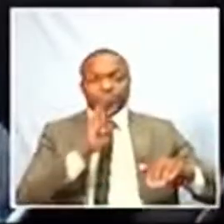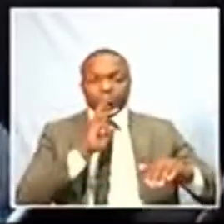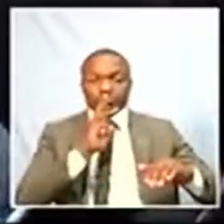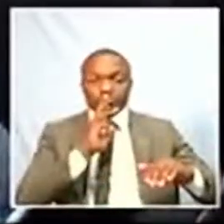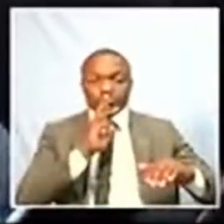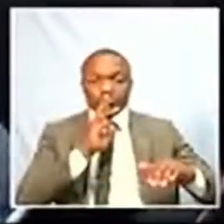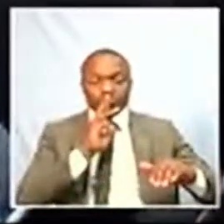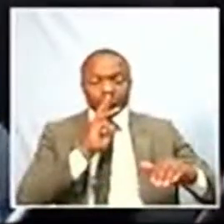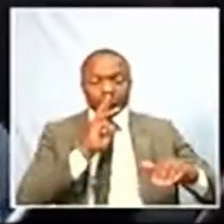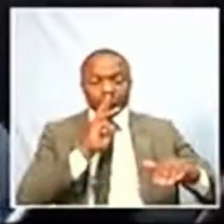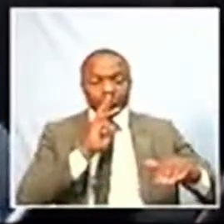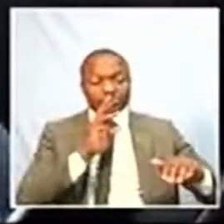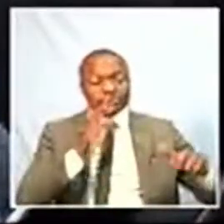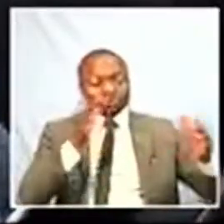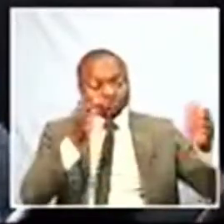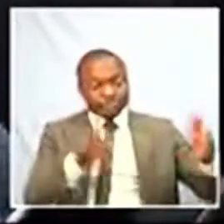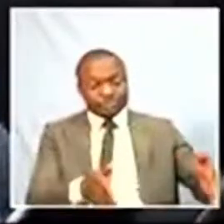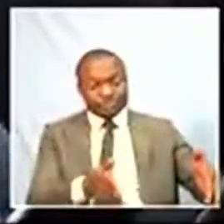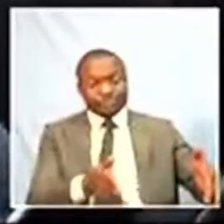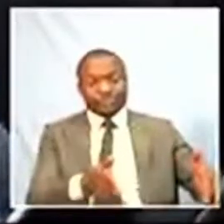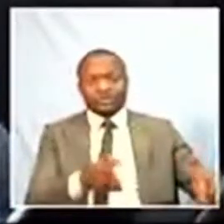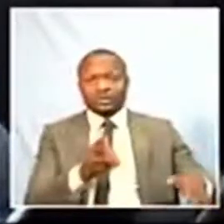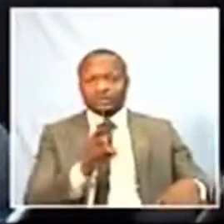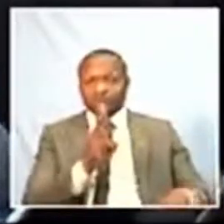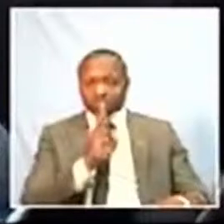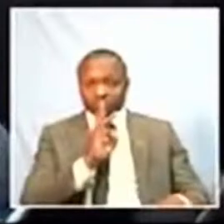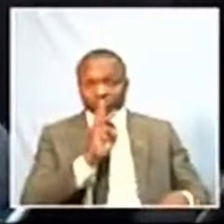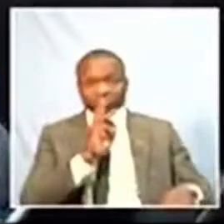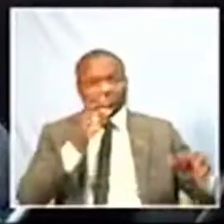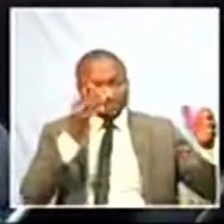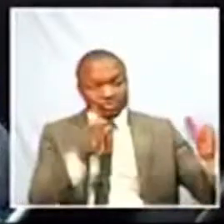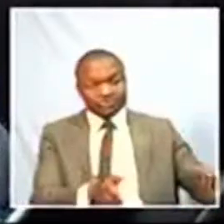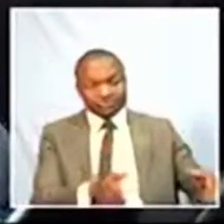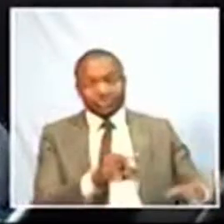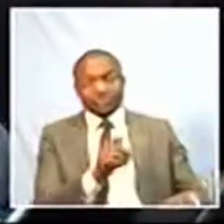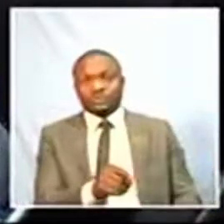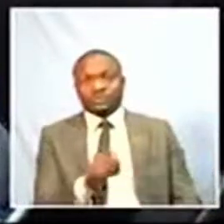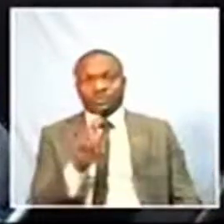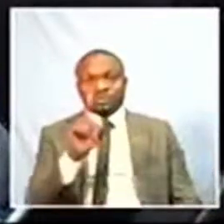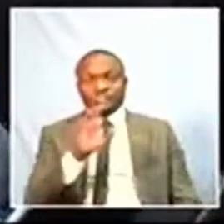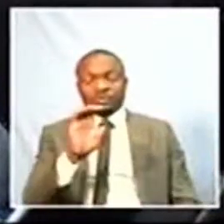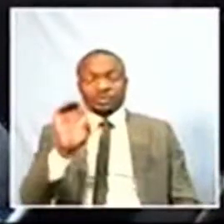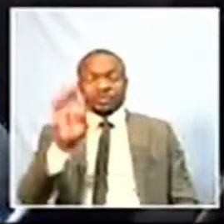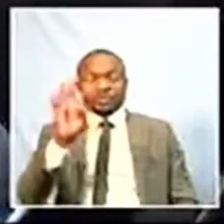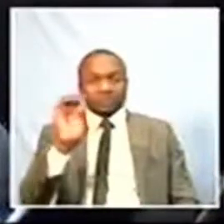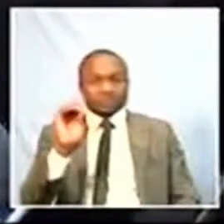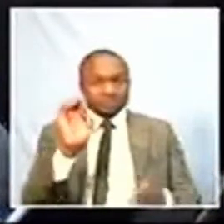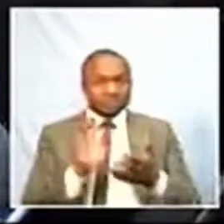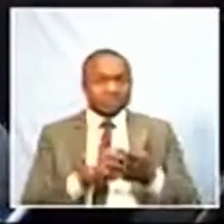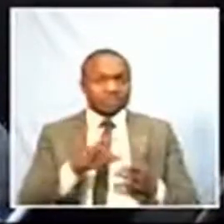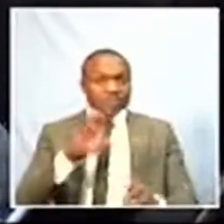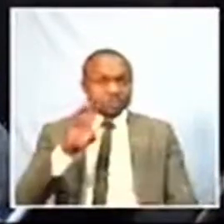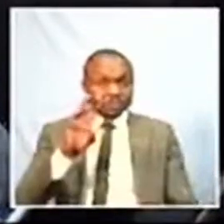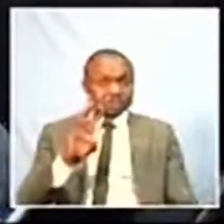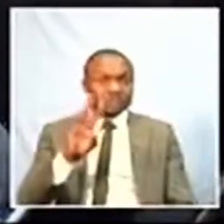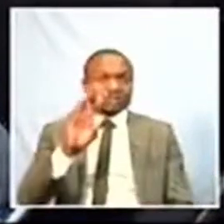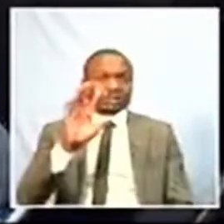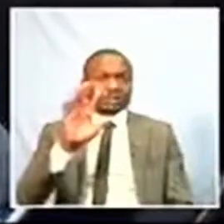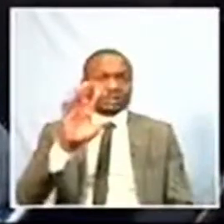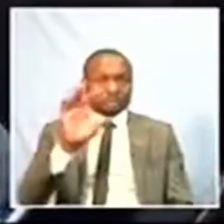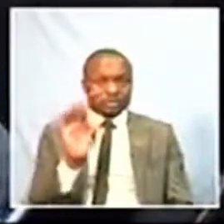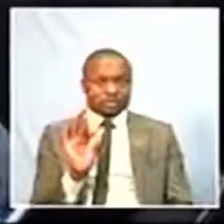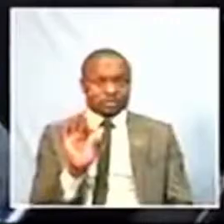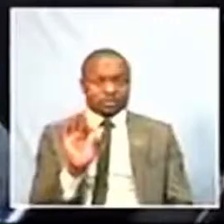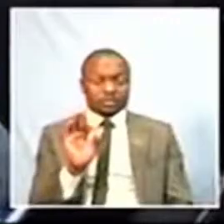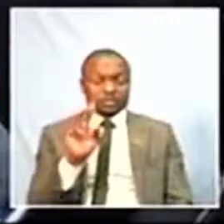It's a similar story. For a deep tank of 140,000 kwacha 659,